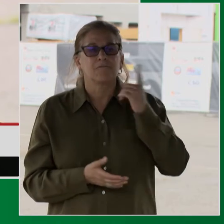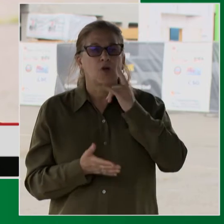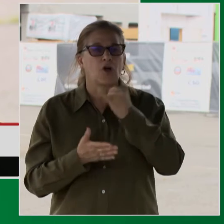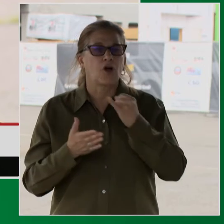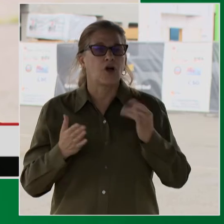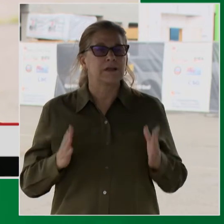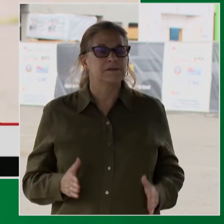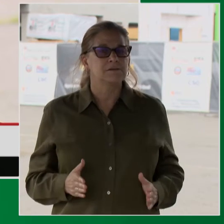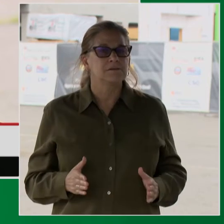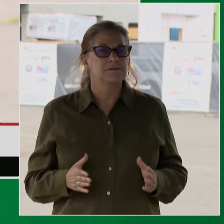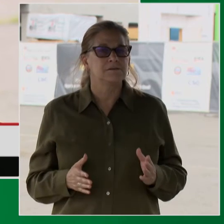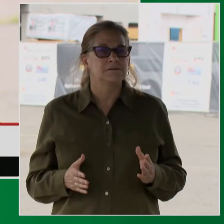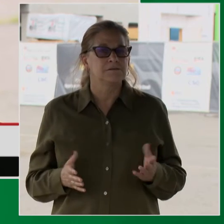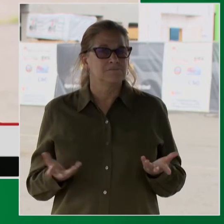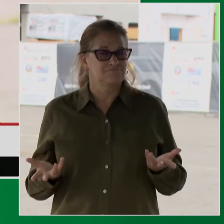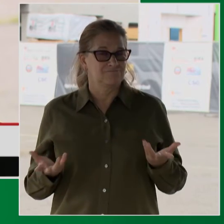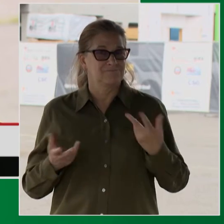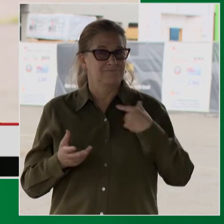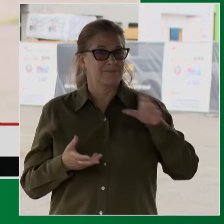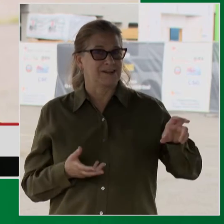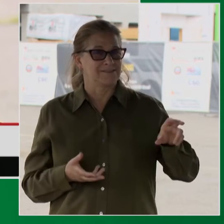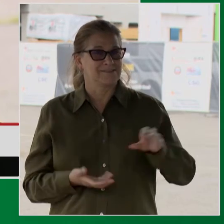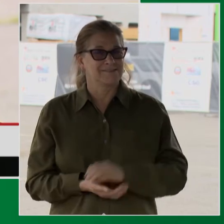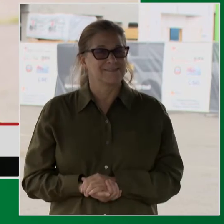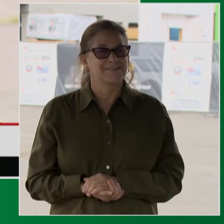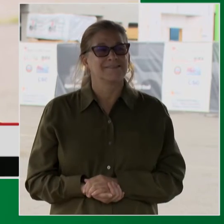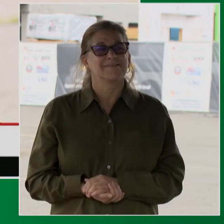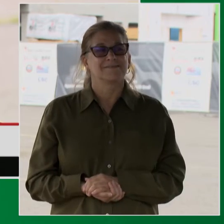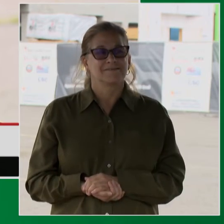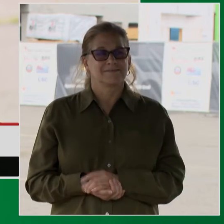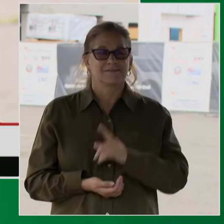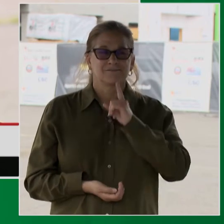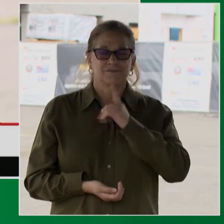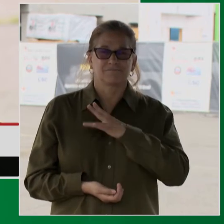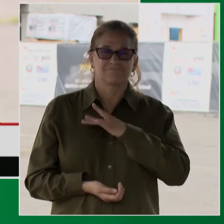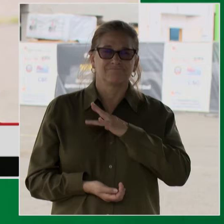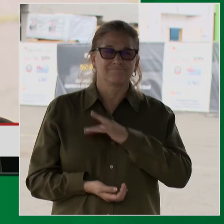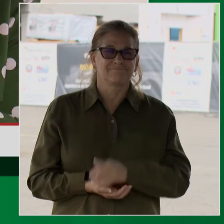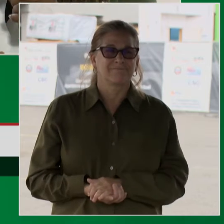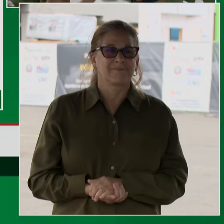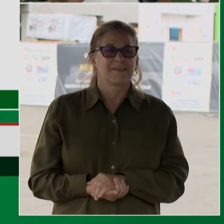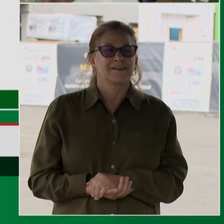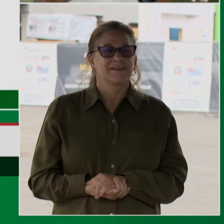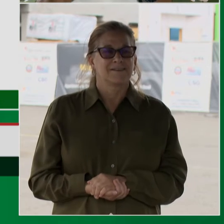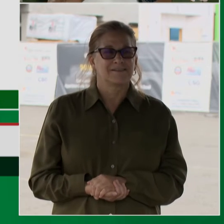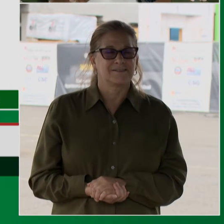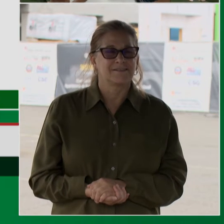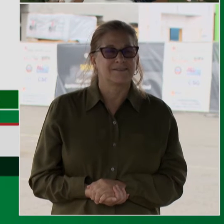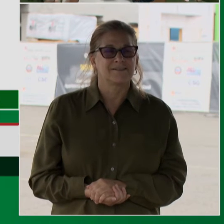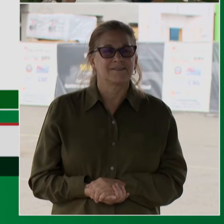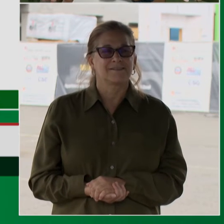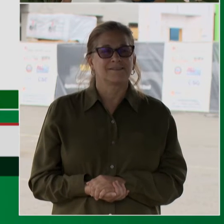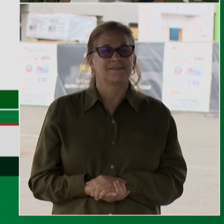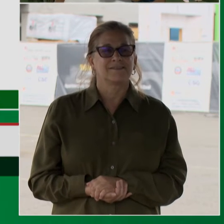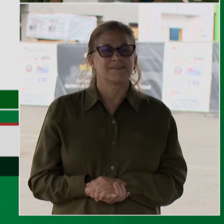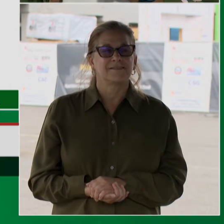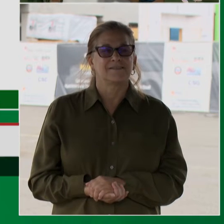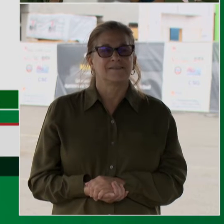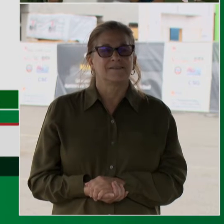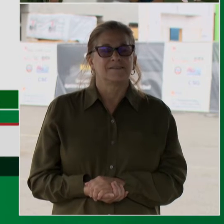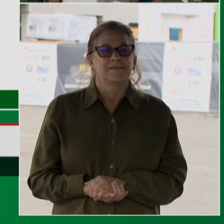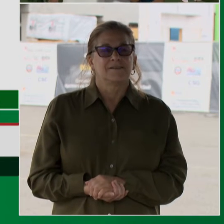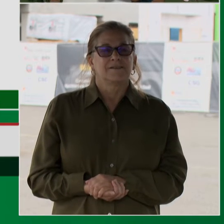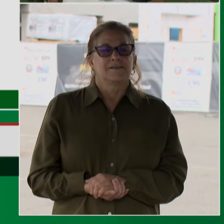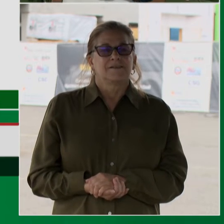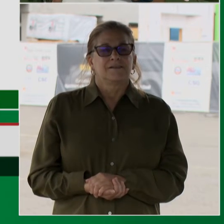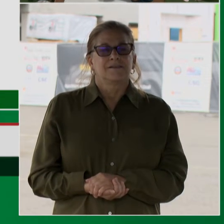investing into our businesses here and the venues here. In addition to that, we're thinking about how we also invest in our business